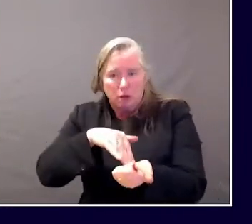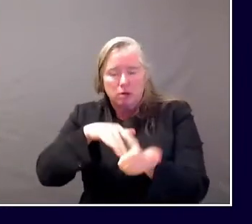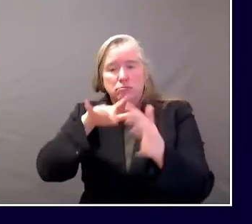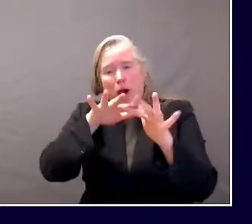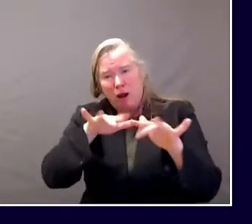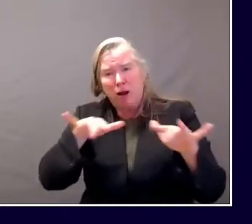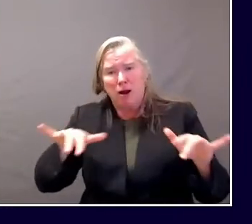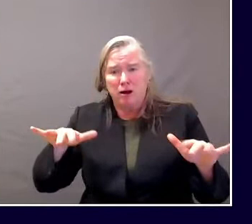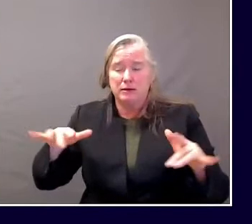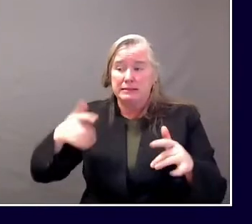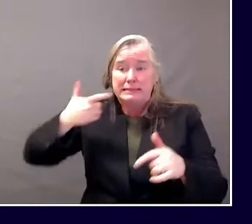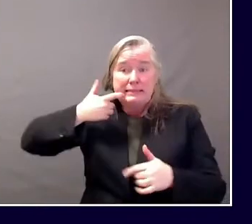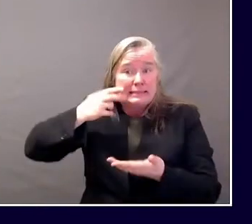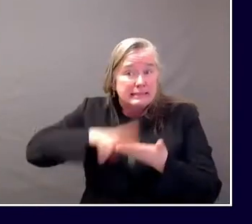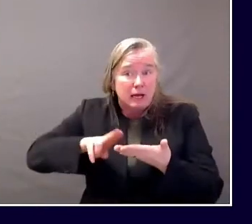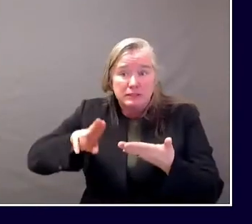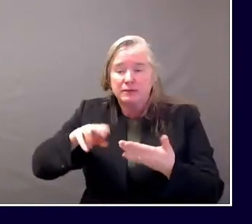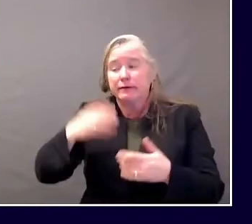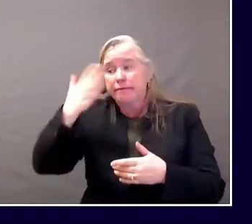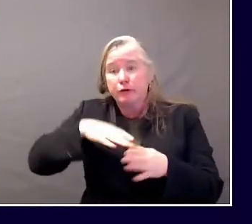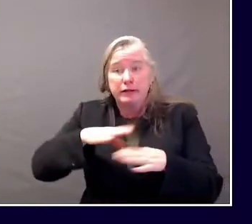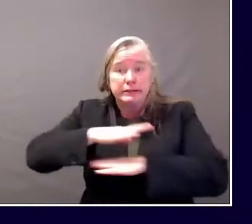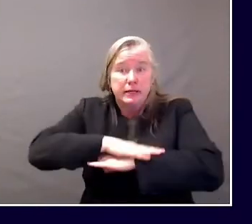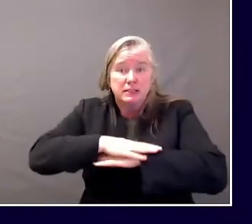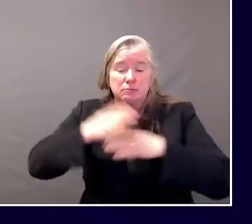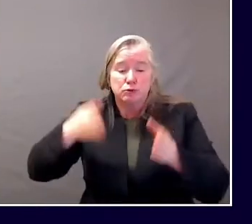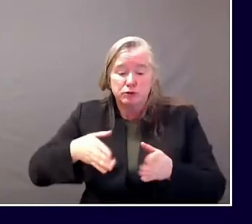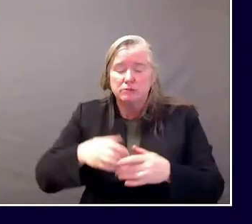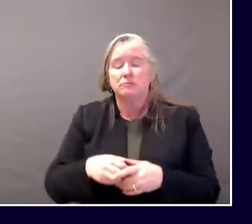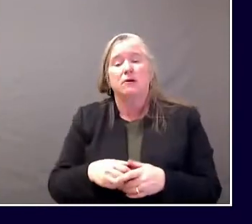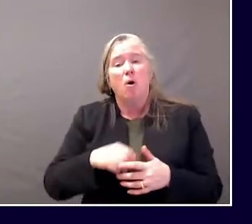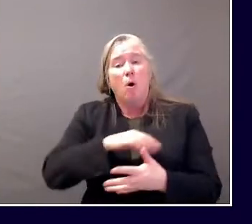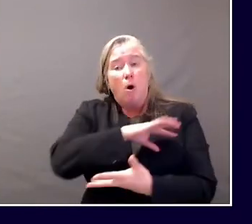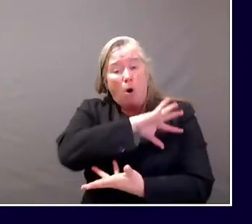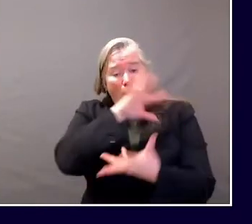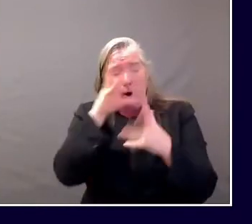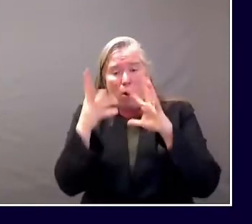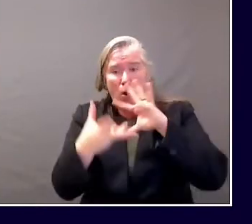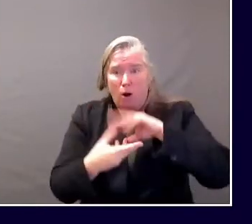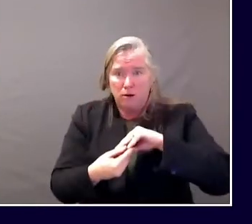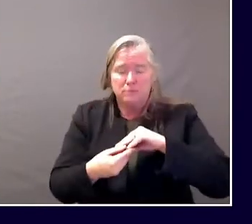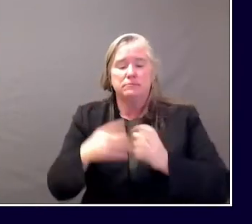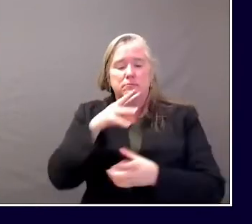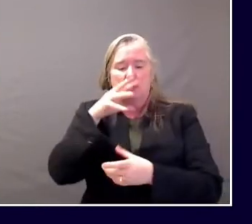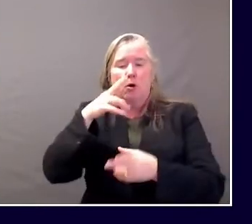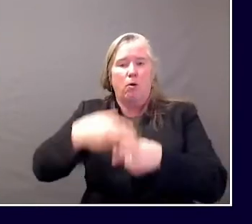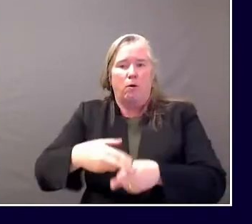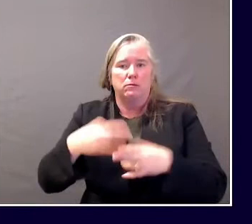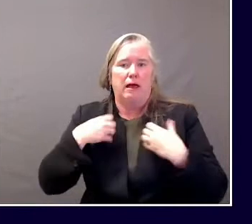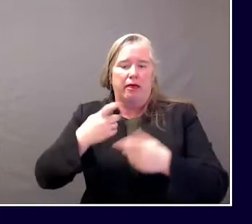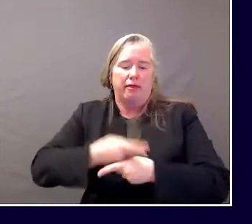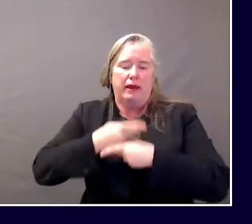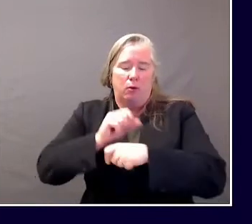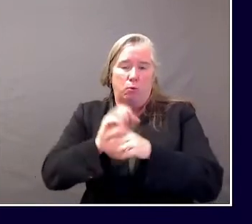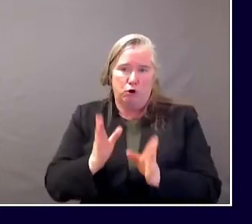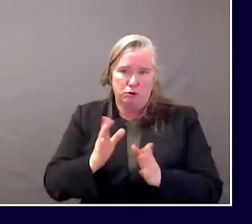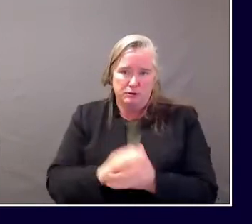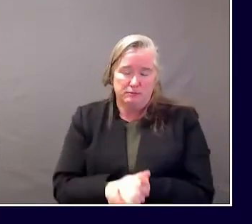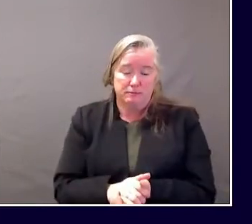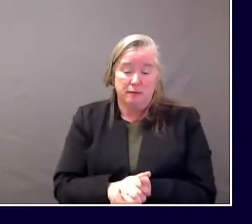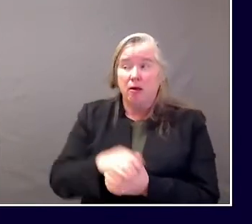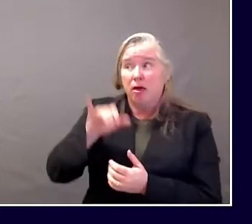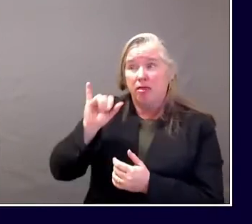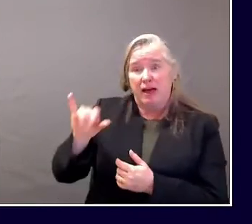providers. That's what's included in that number. And the paper that you referenced emphasizes that healthcare providers of